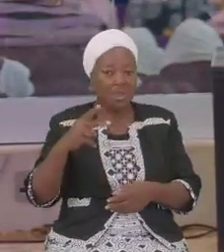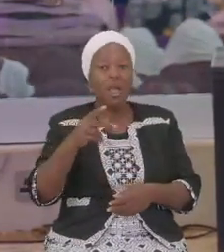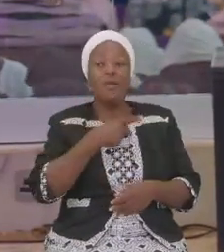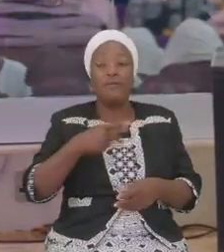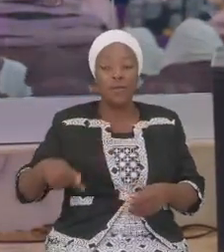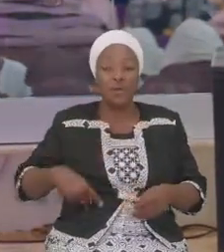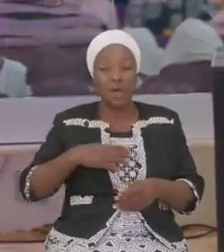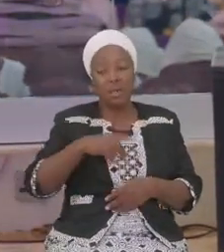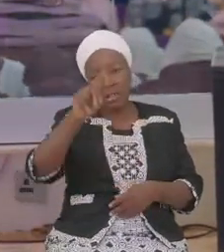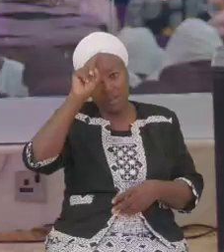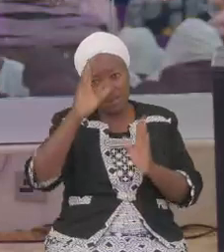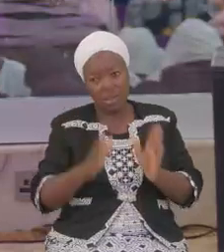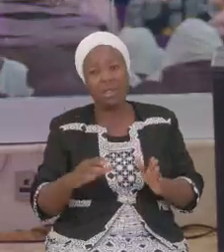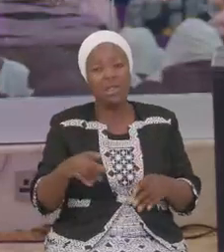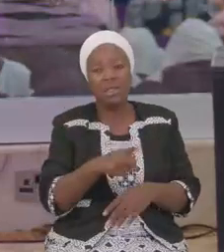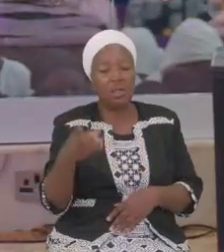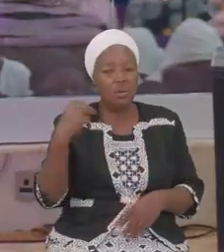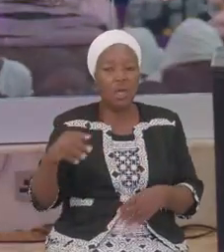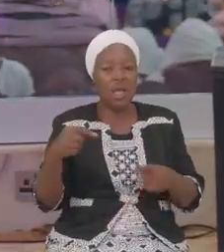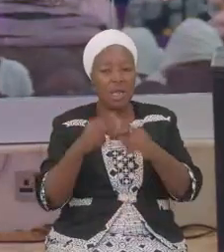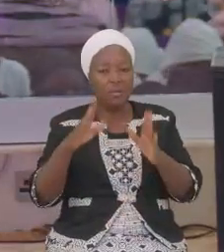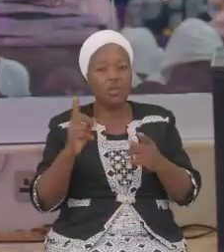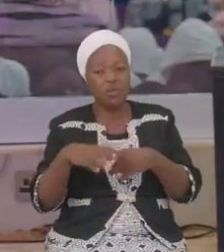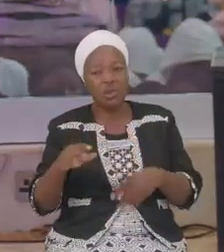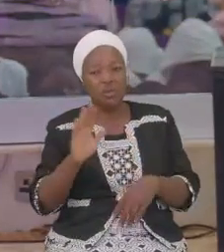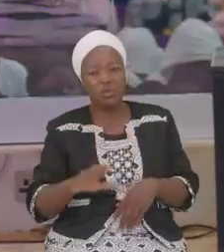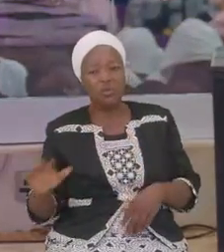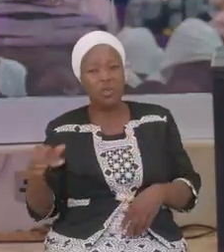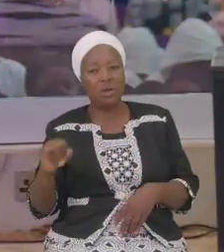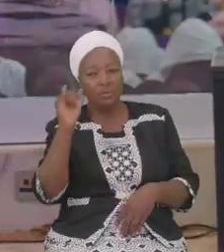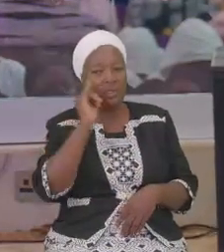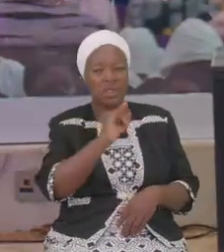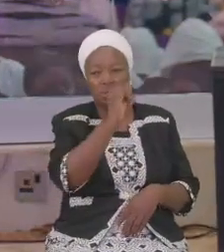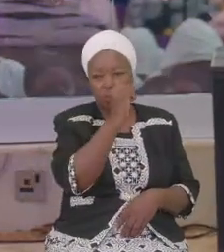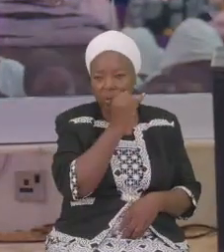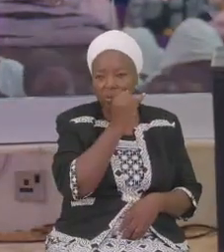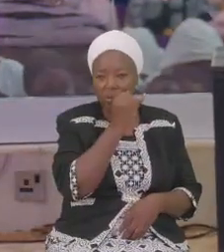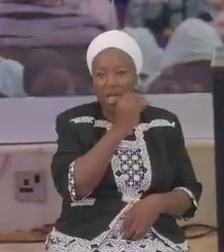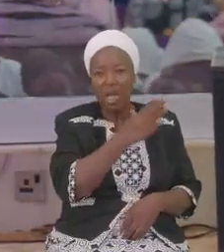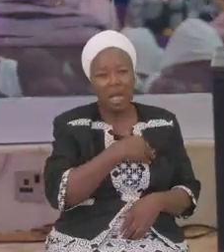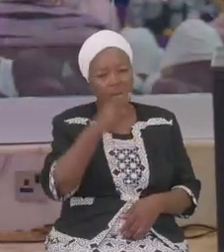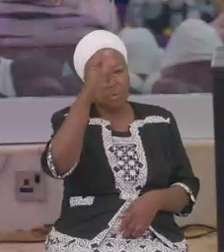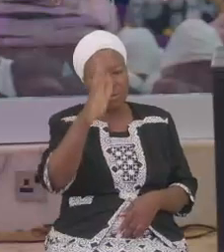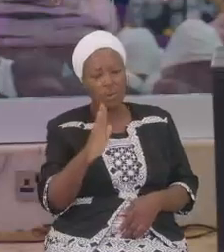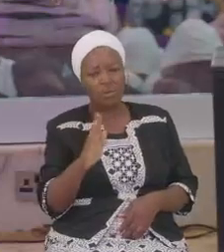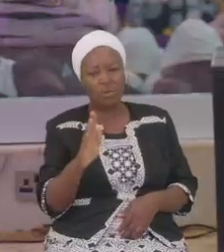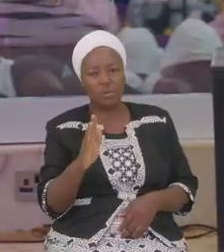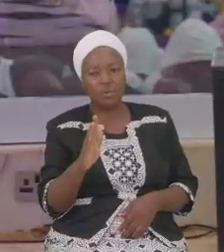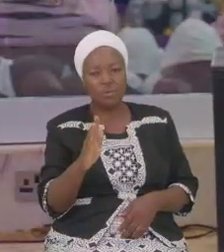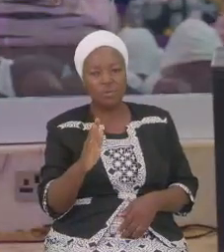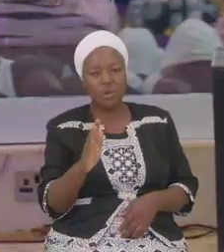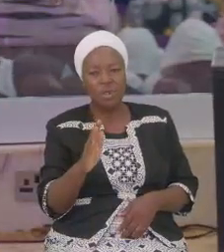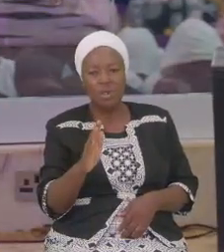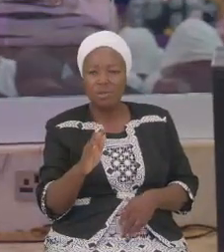the Egyptians, they were enemies to the children of Israel. And God dealt